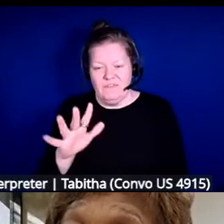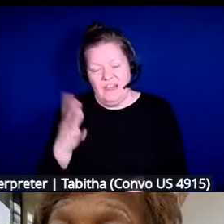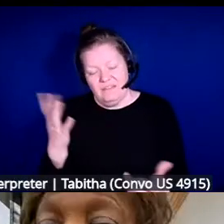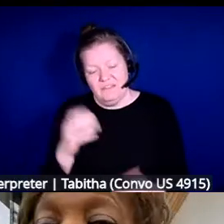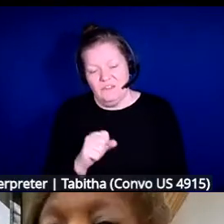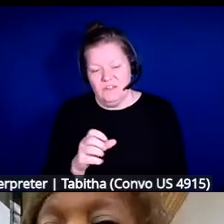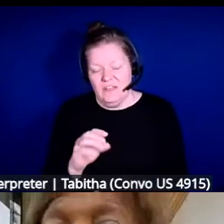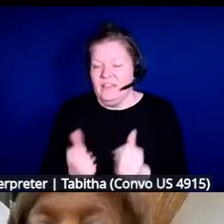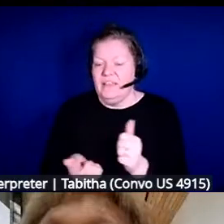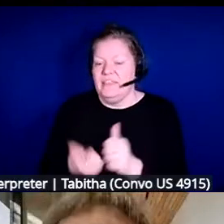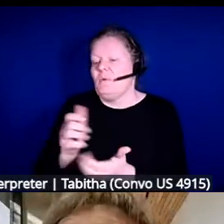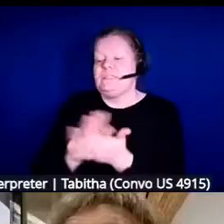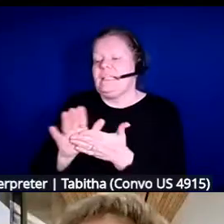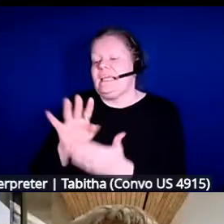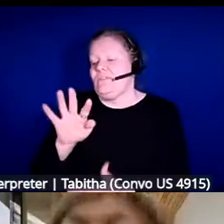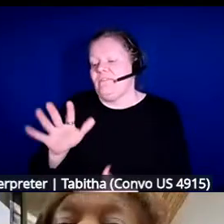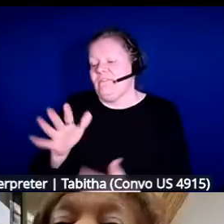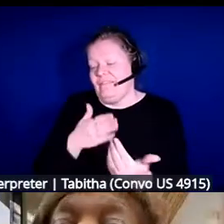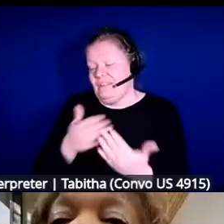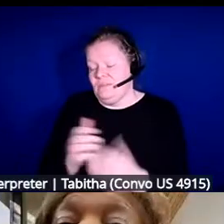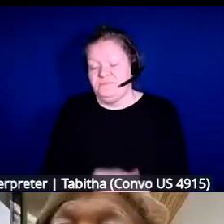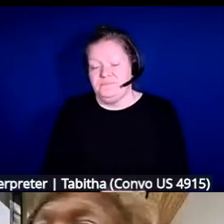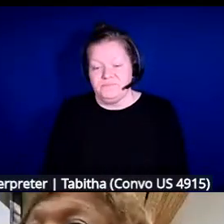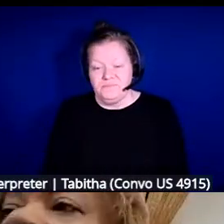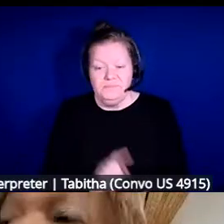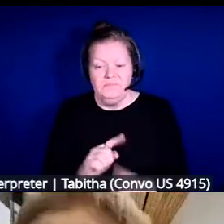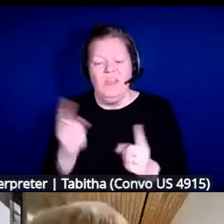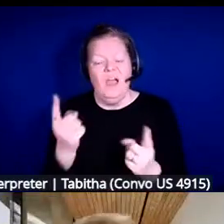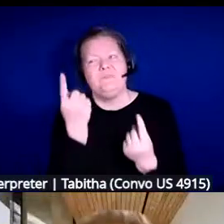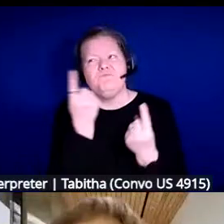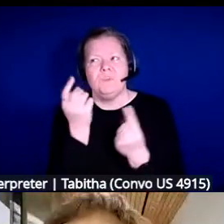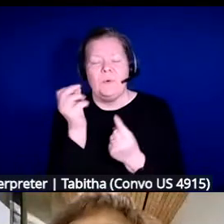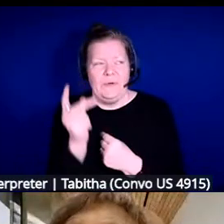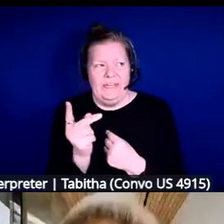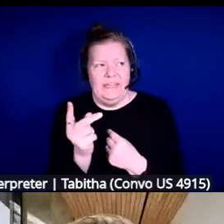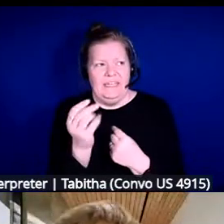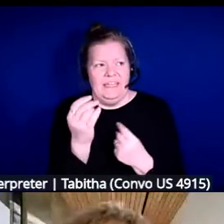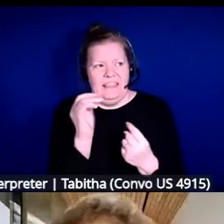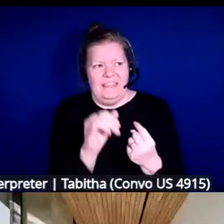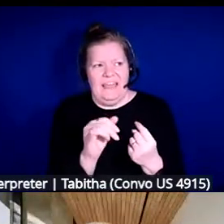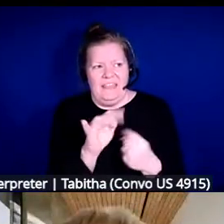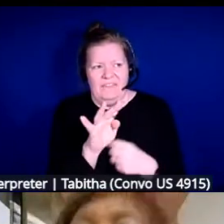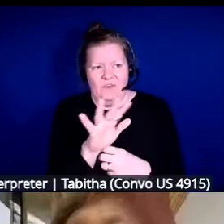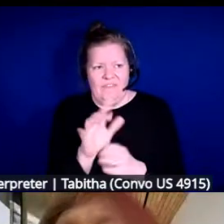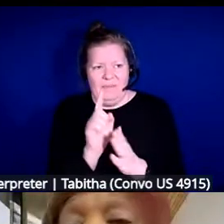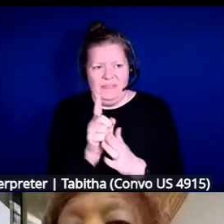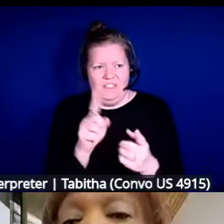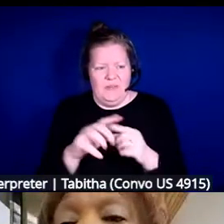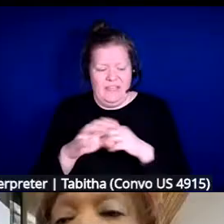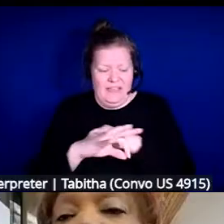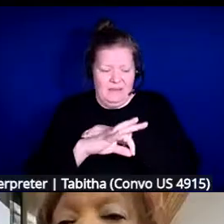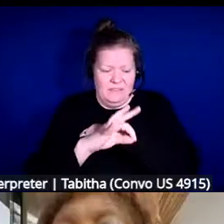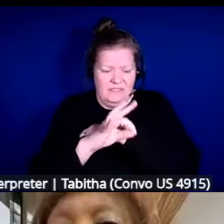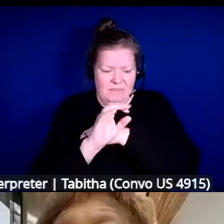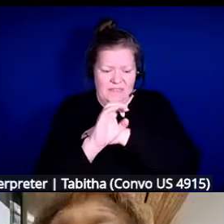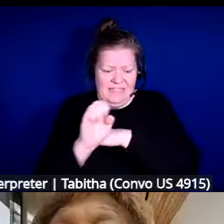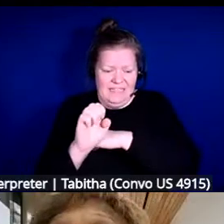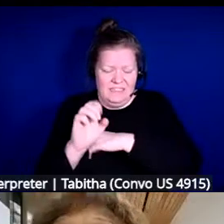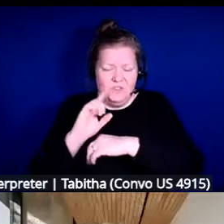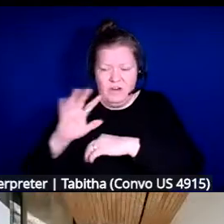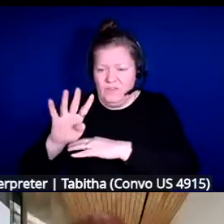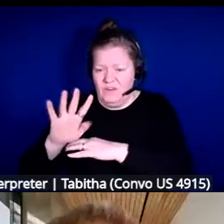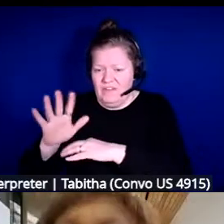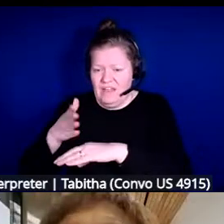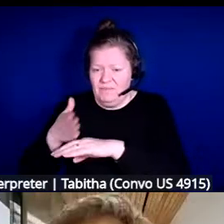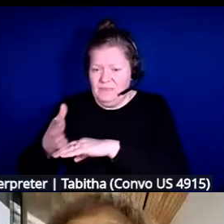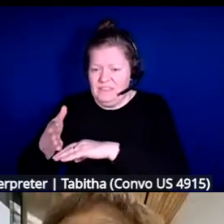cleanest yeah, 45, anyways. yeah. But I My always wonder, okay, well, but is that the 45 when it comes up on the East Coast, or is that 45